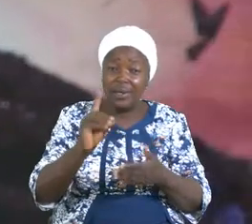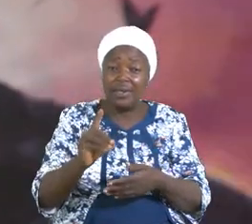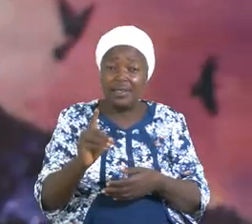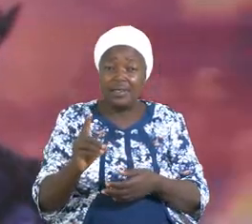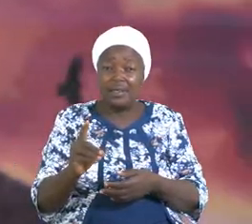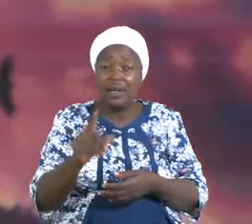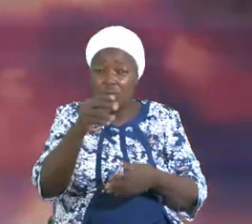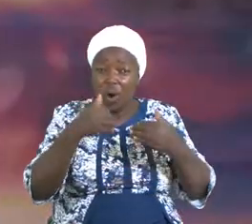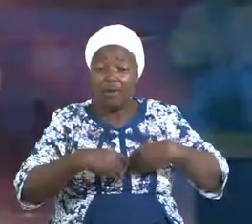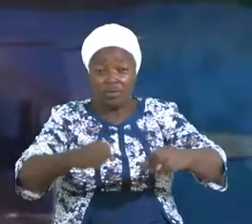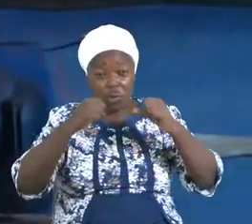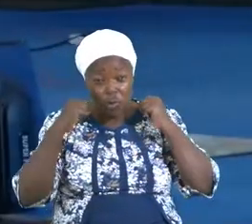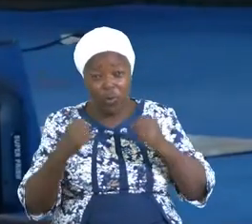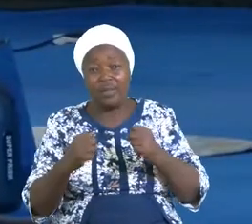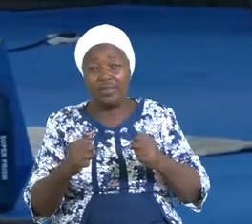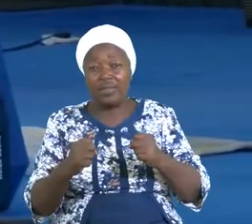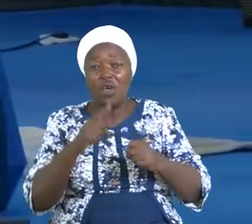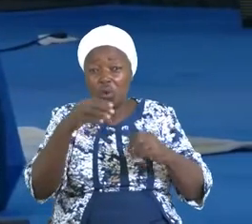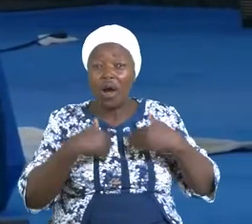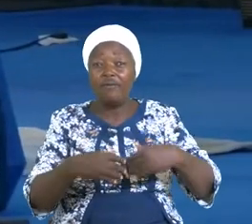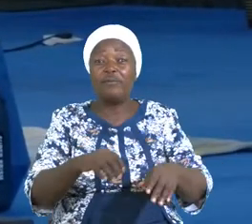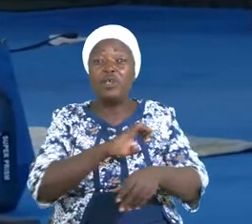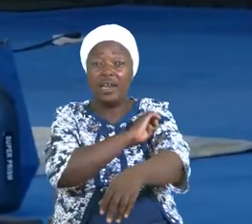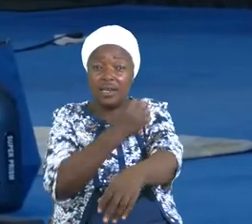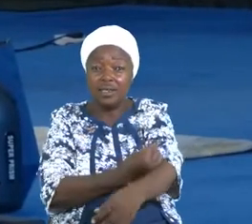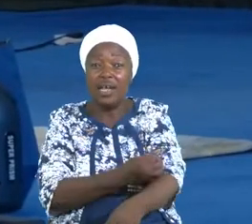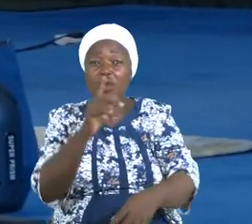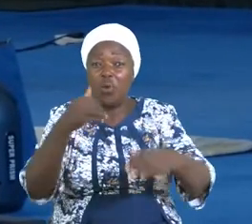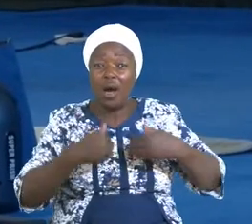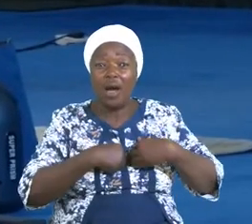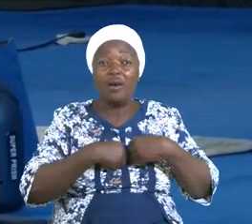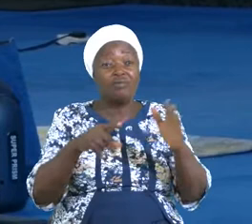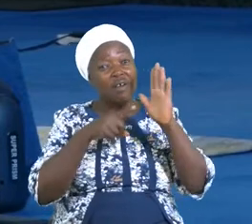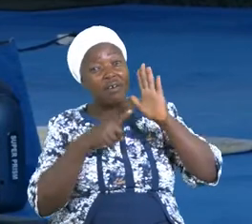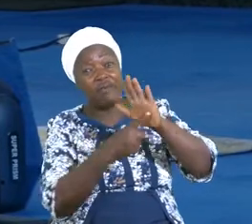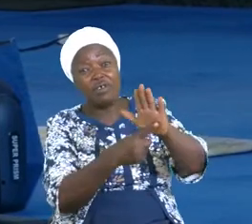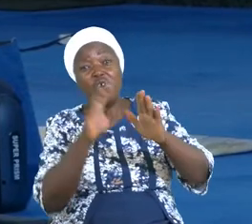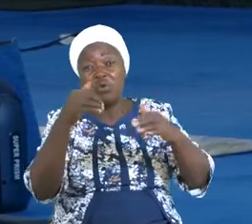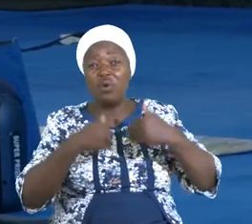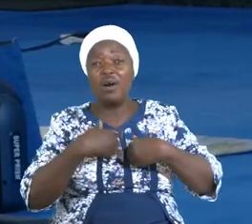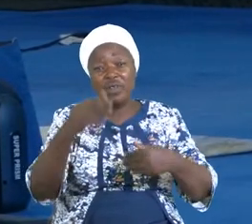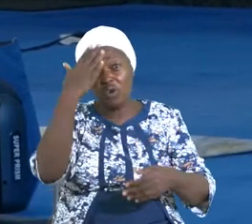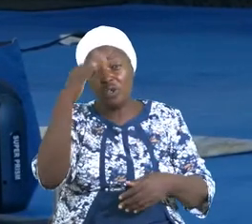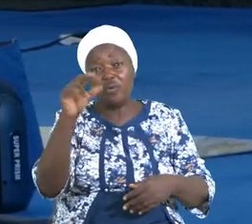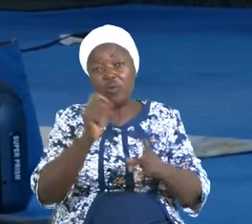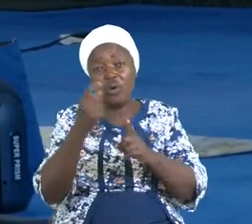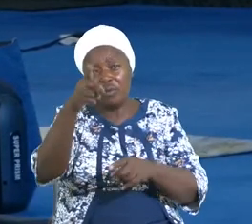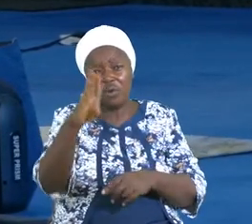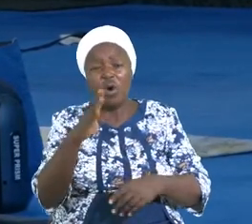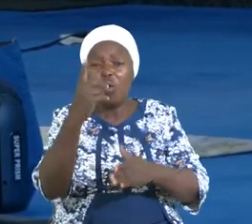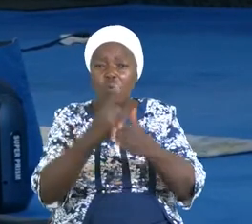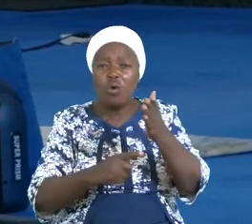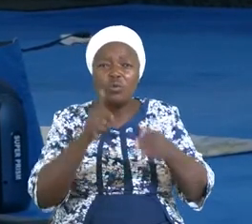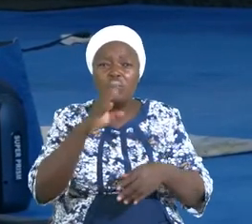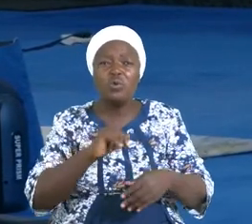have strength, you have power, you have revelation, you have the knowledge of the word of God. What will you become